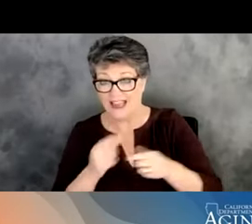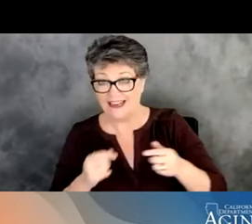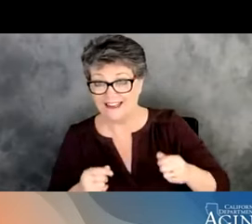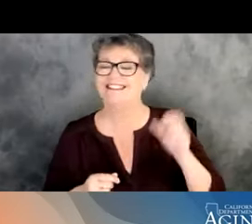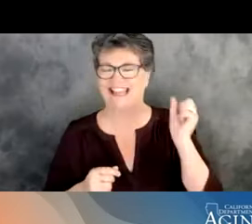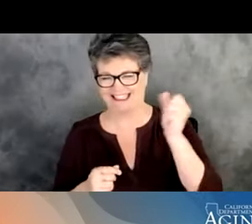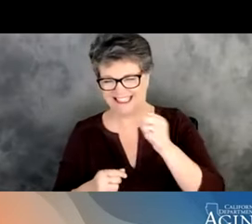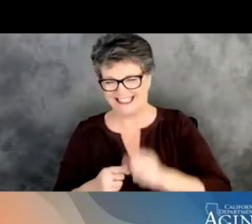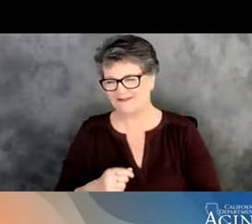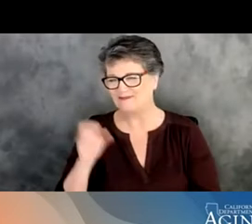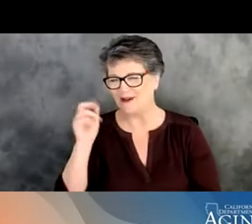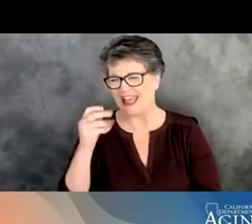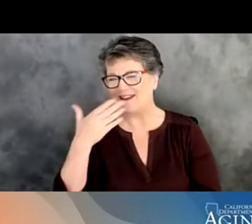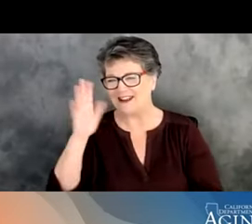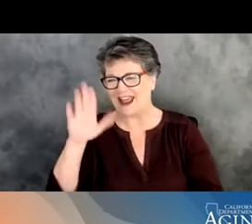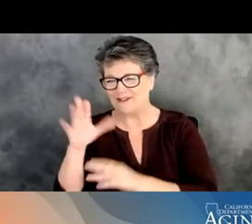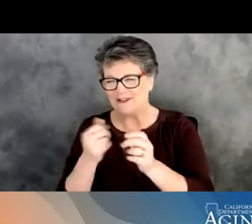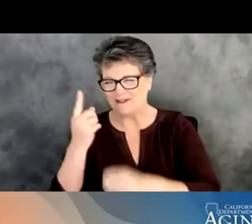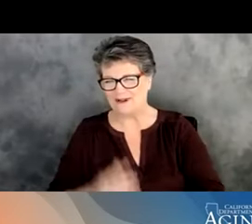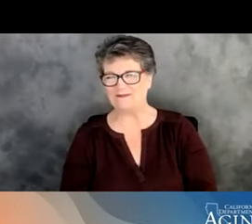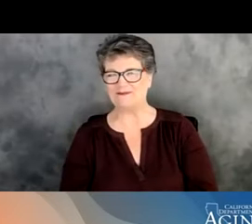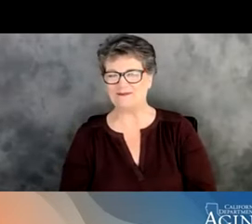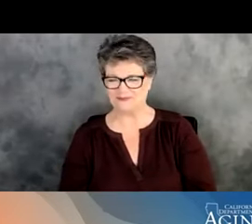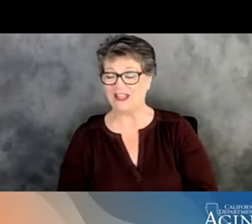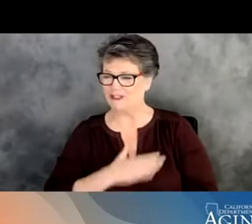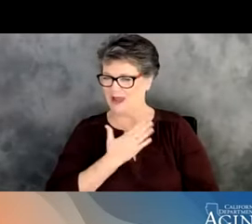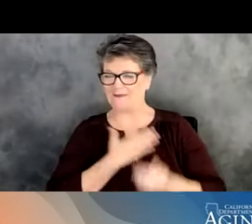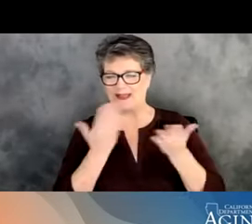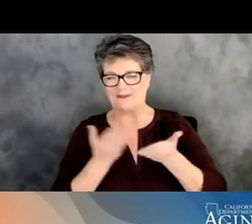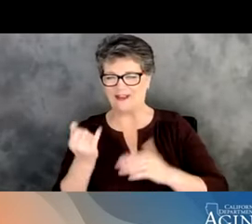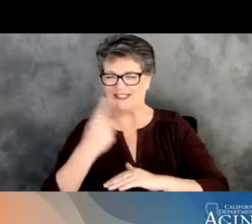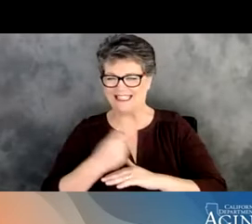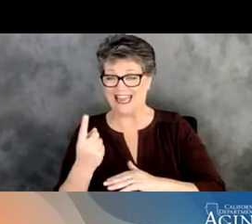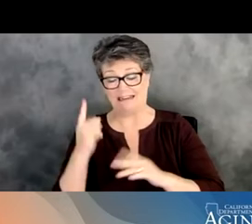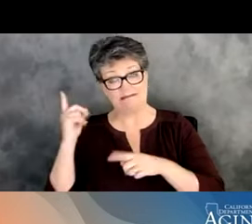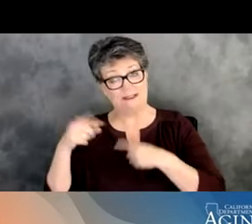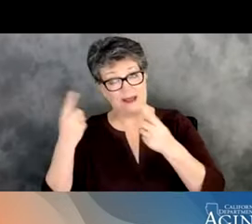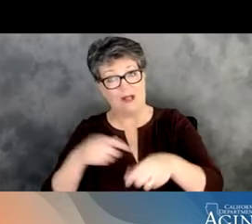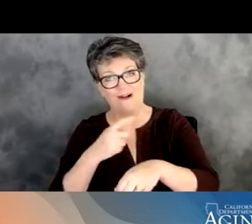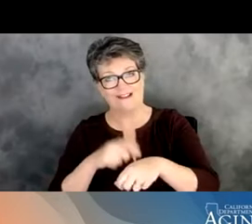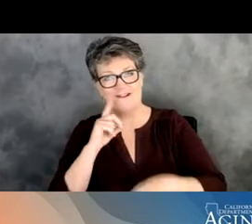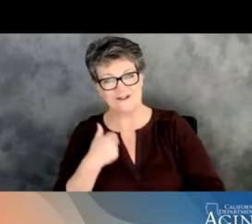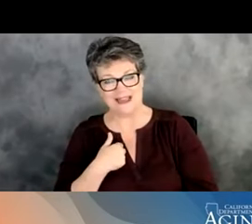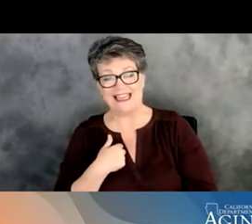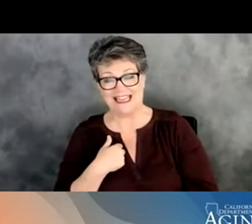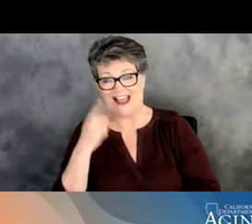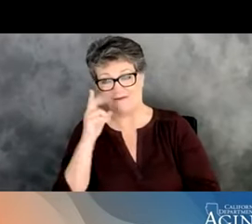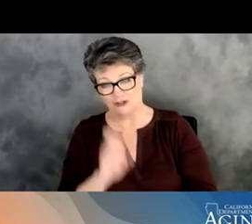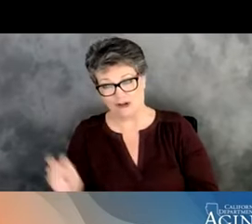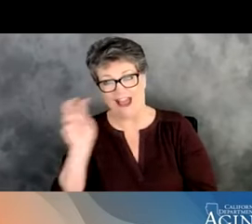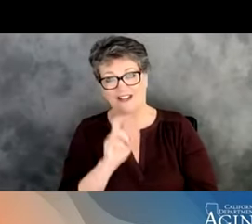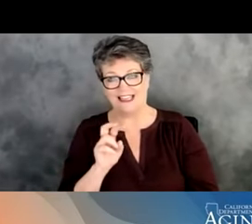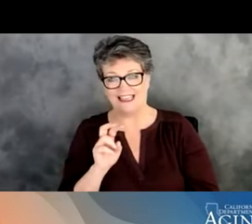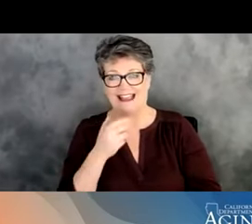Yeah. Okay, good afternoon, everybody. So happy to be here today. It's been a while for me. I've been traveling. I